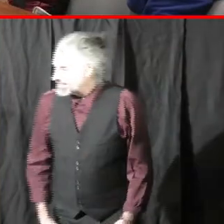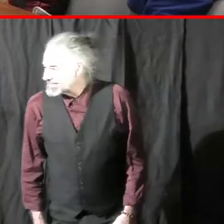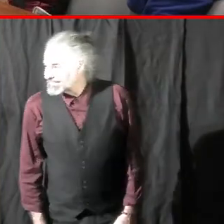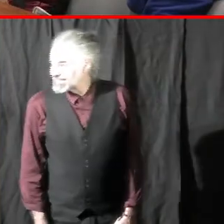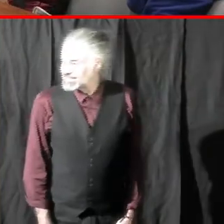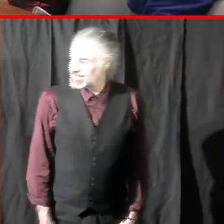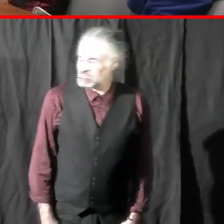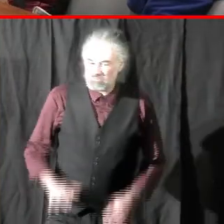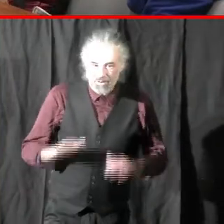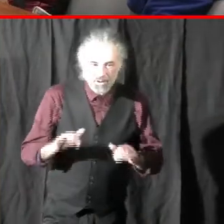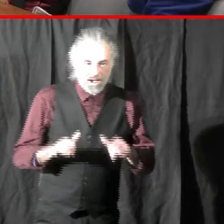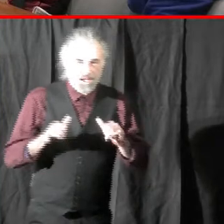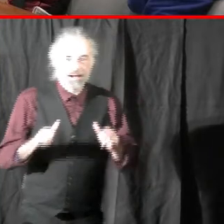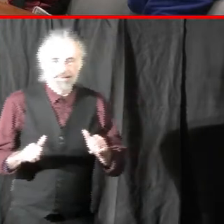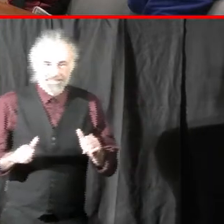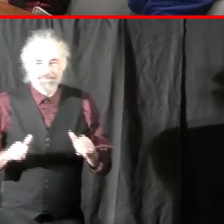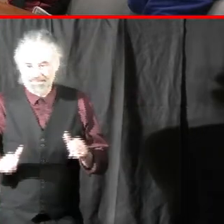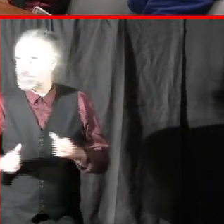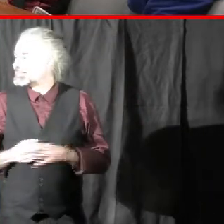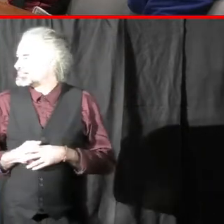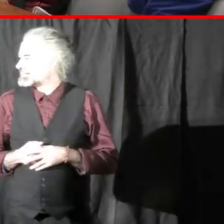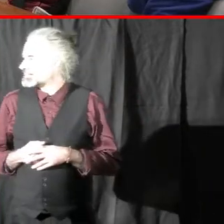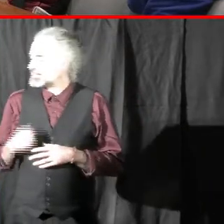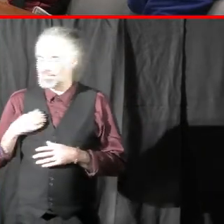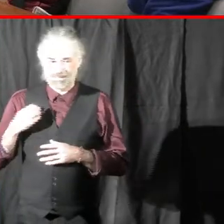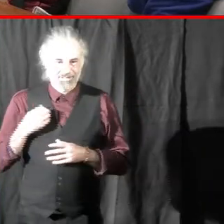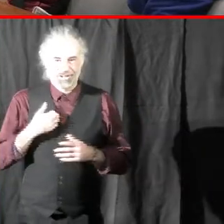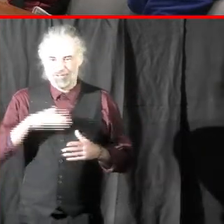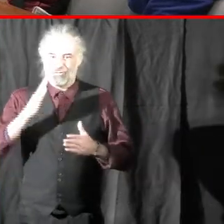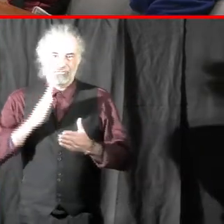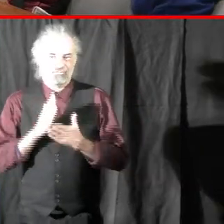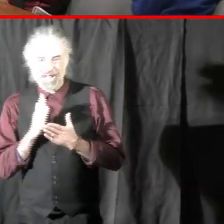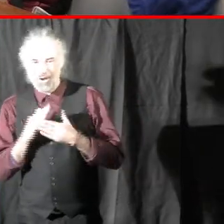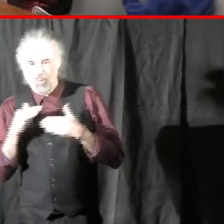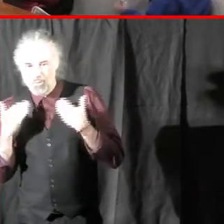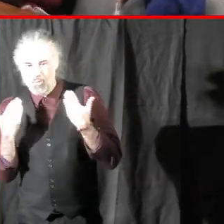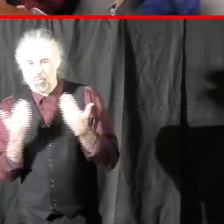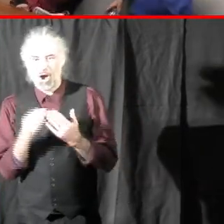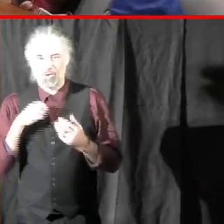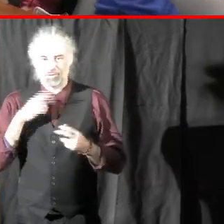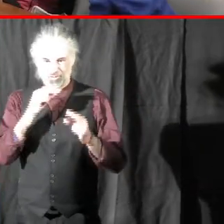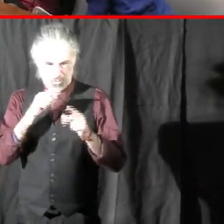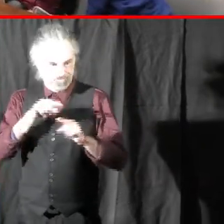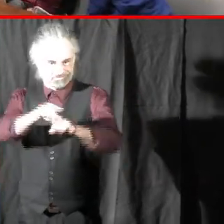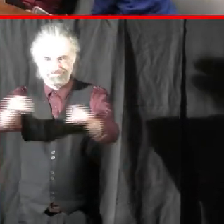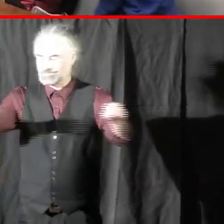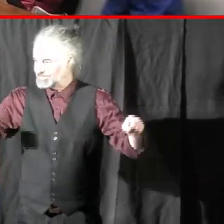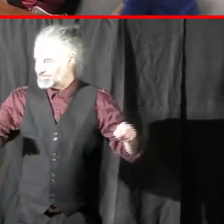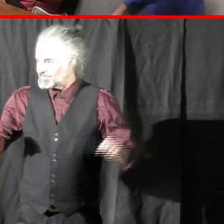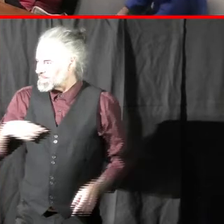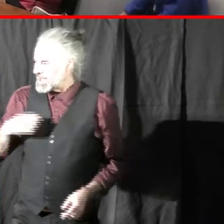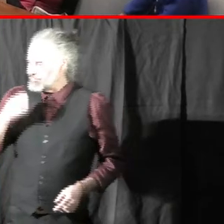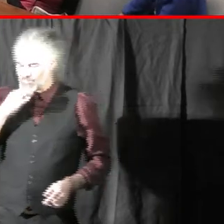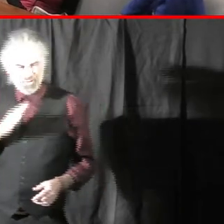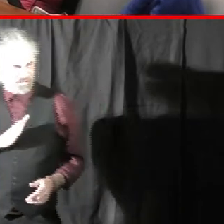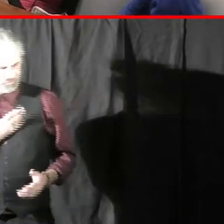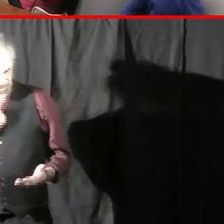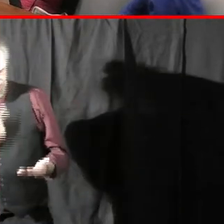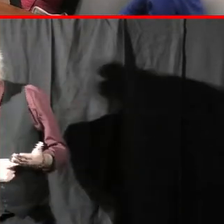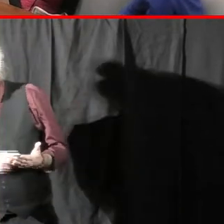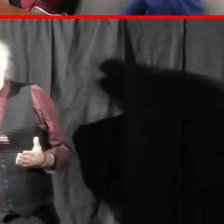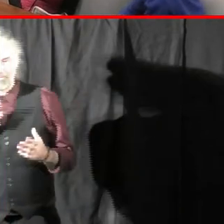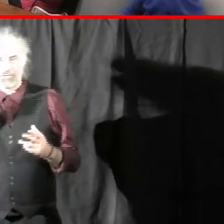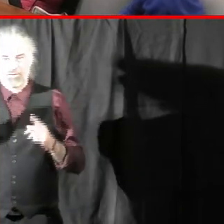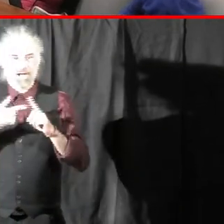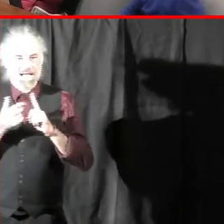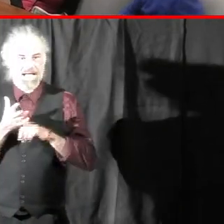I'm gonna go call first to the real world, and then we'll talk in the space. Well, I just had a couple of really great comments from Lisa